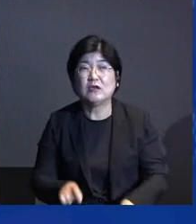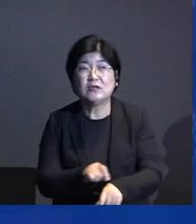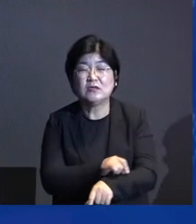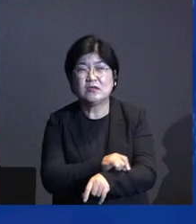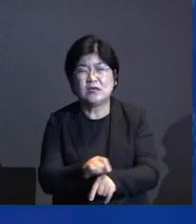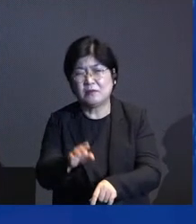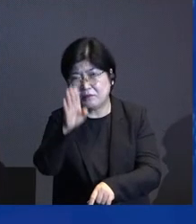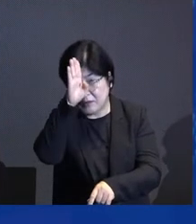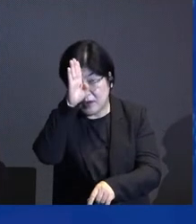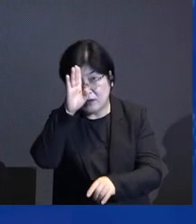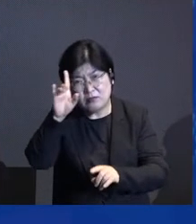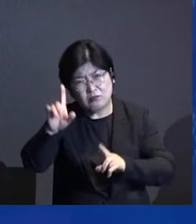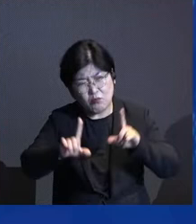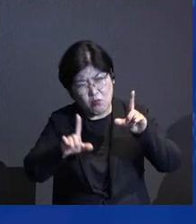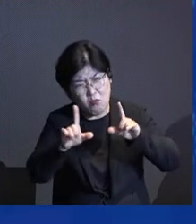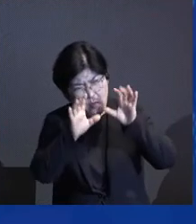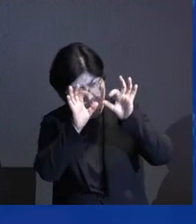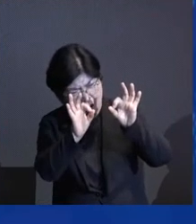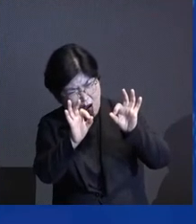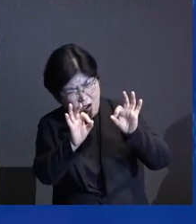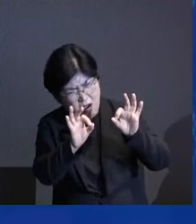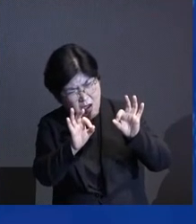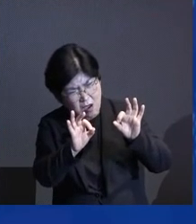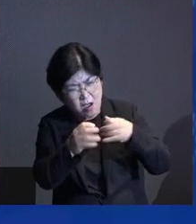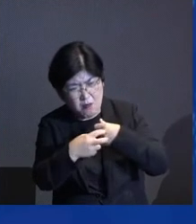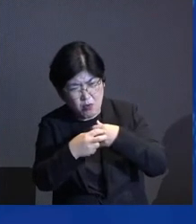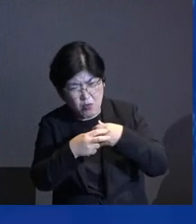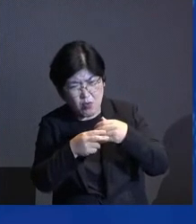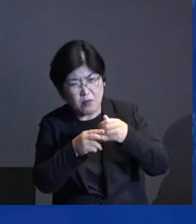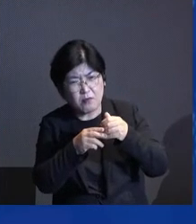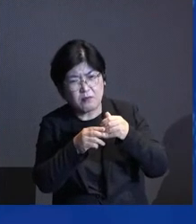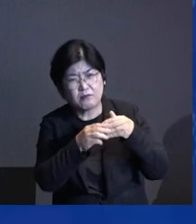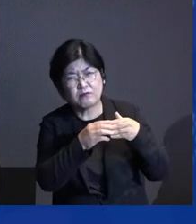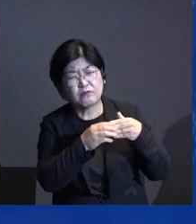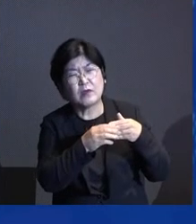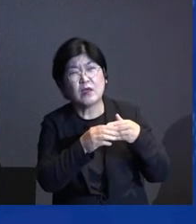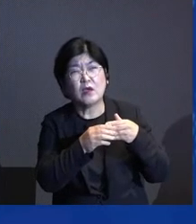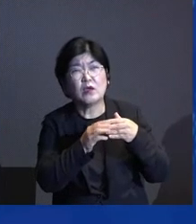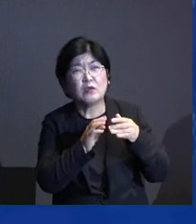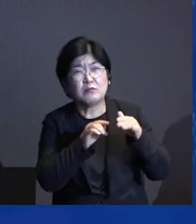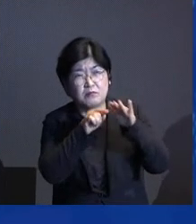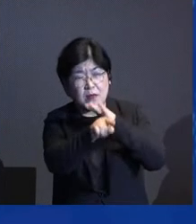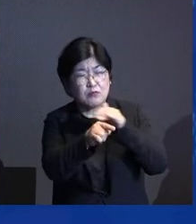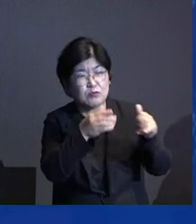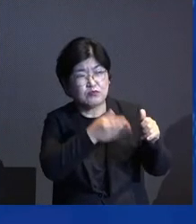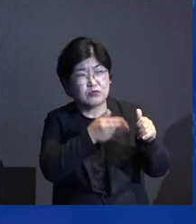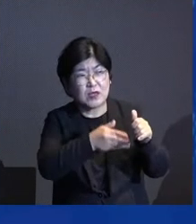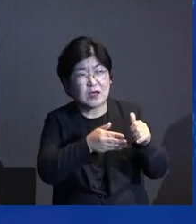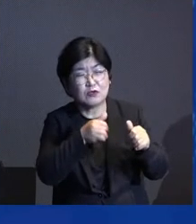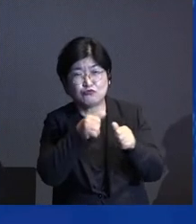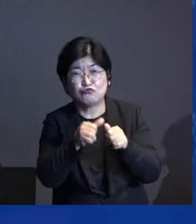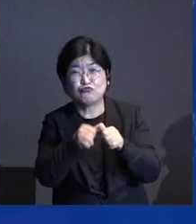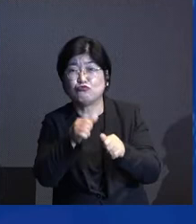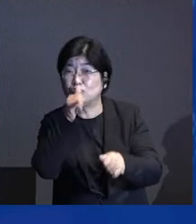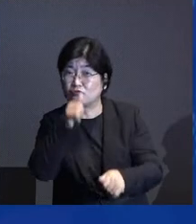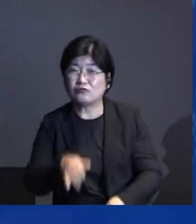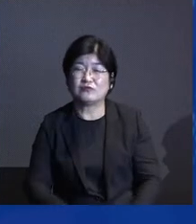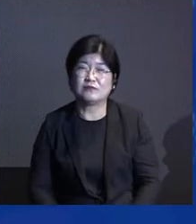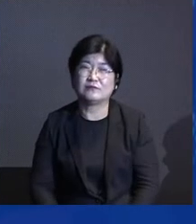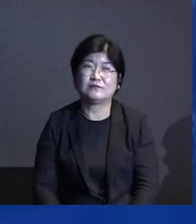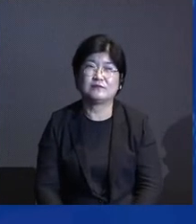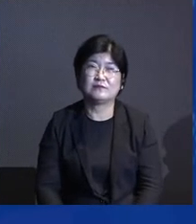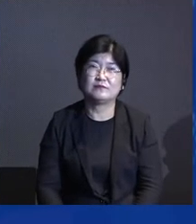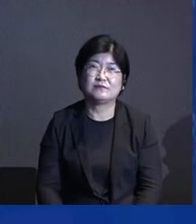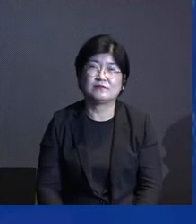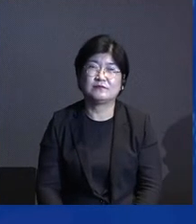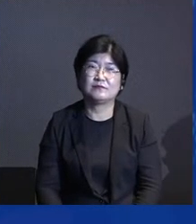So it helps with detecting early symptoms of disease to avoid complication in the future. And